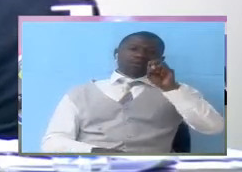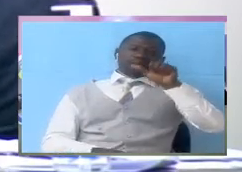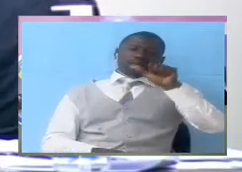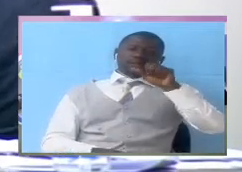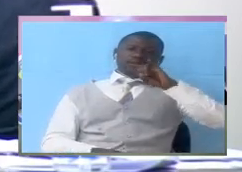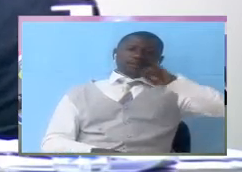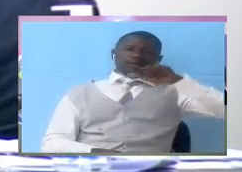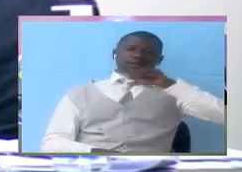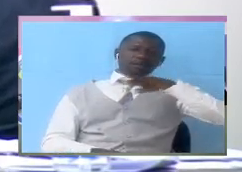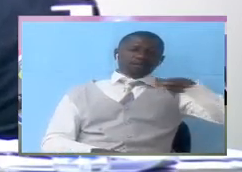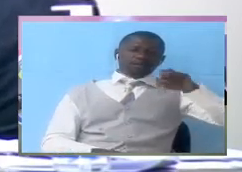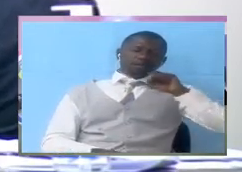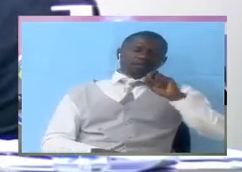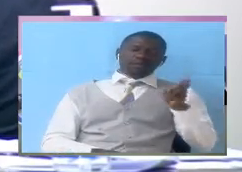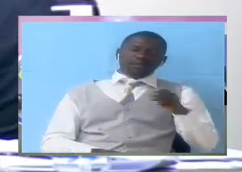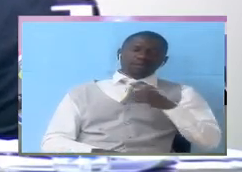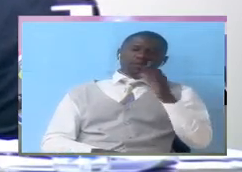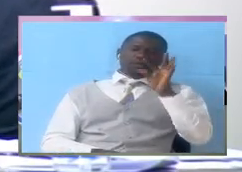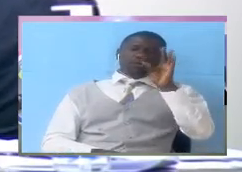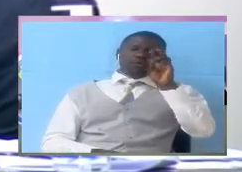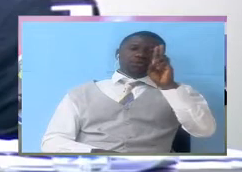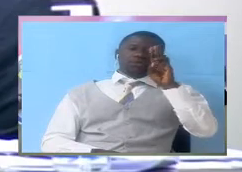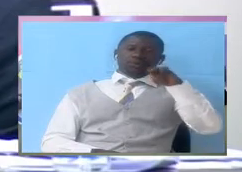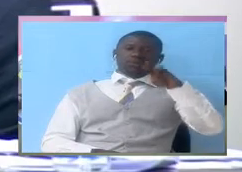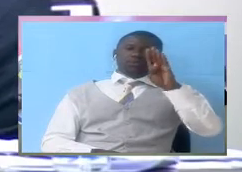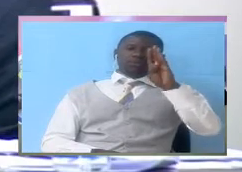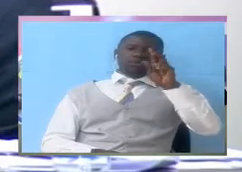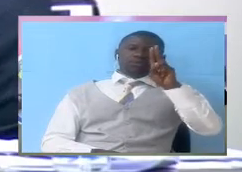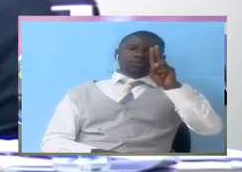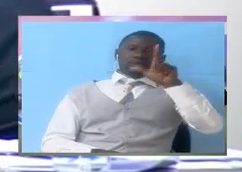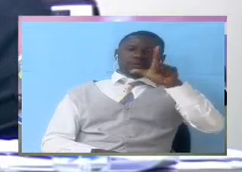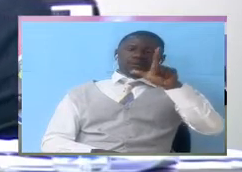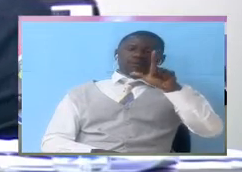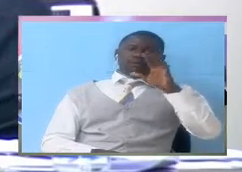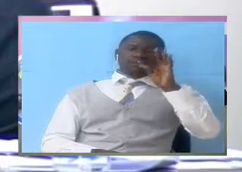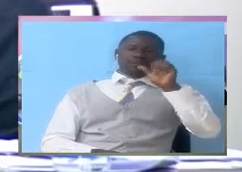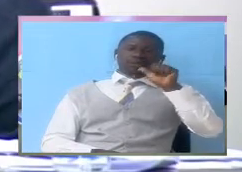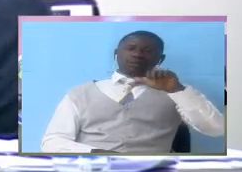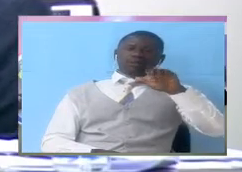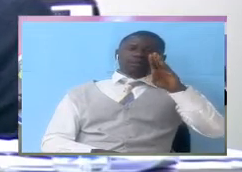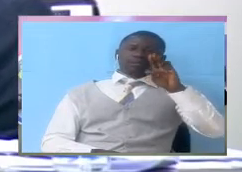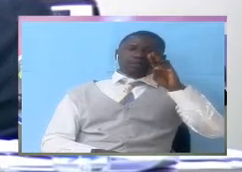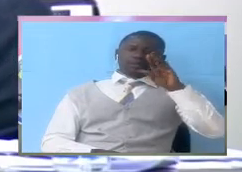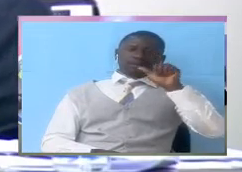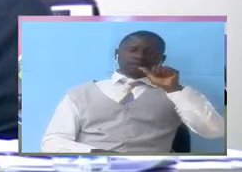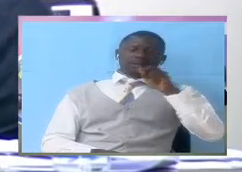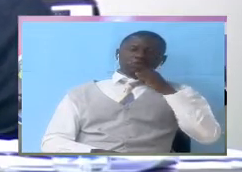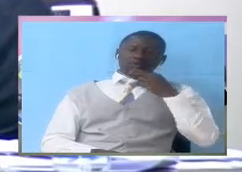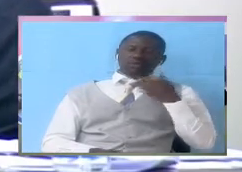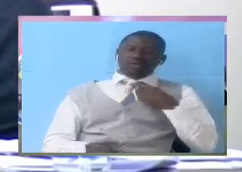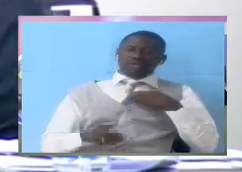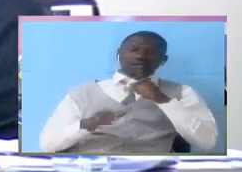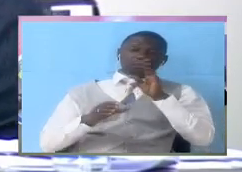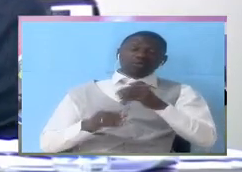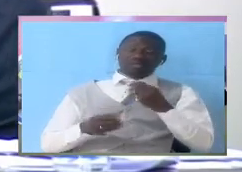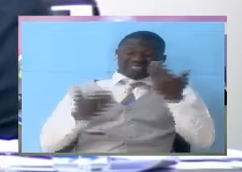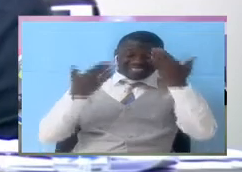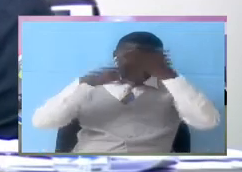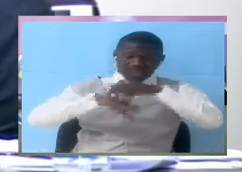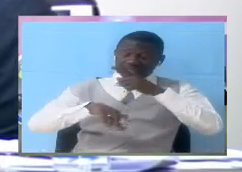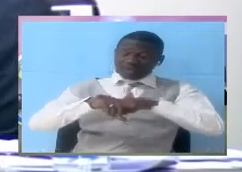and their men in the dead of night, who, for reasons best known to them, brought their detainees